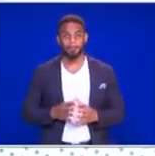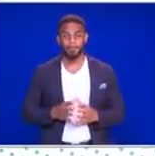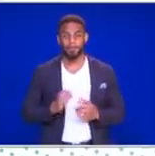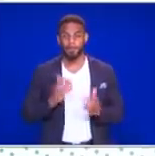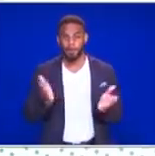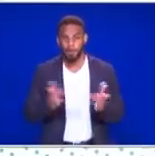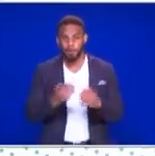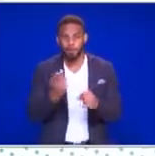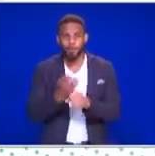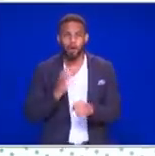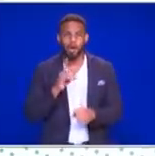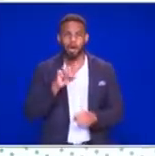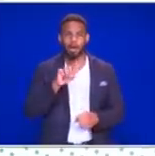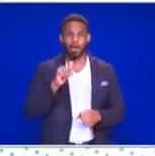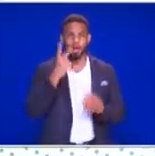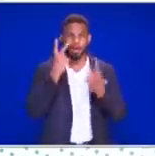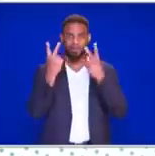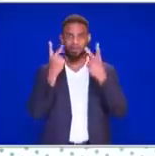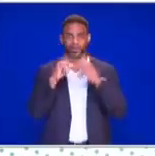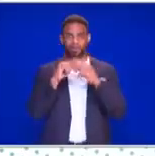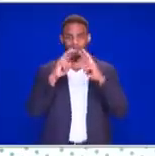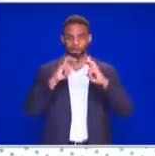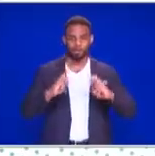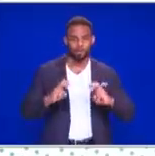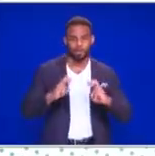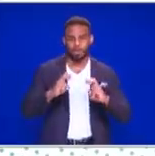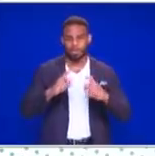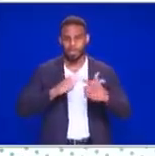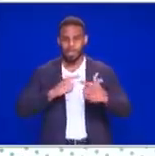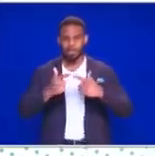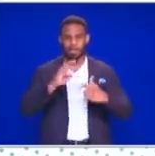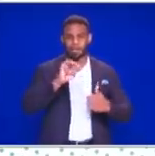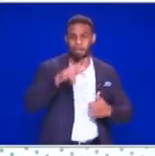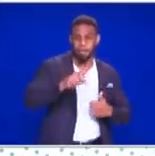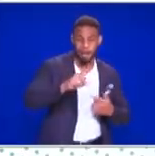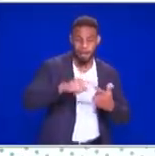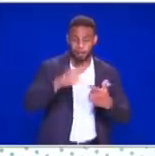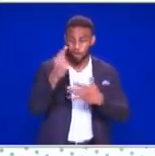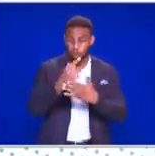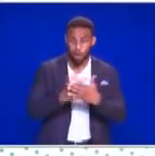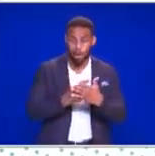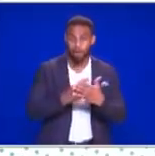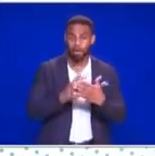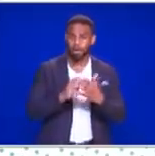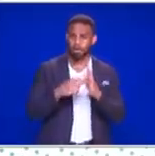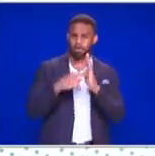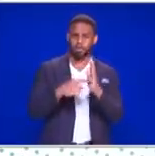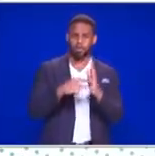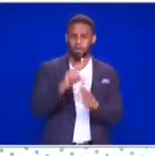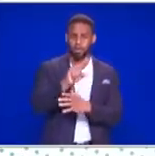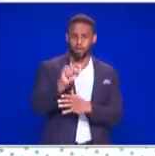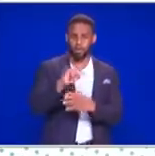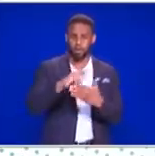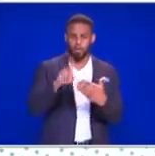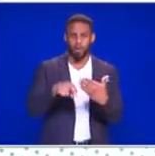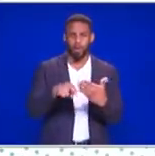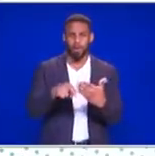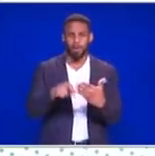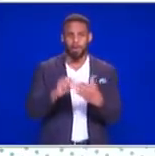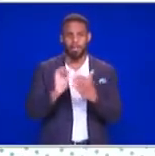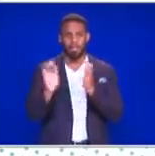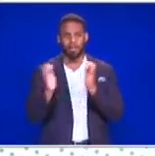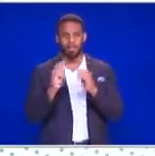We encourage you to use our data visualizations to explore the interactive maps and graphics which illustrate the 2020 results